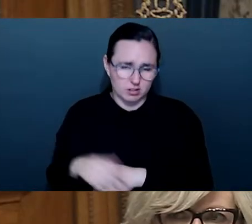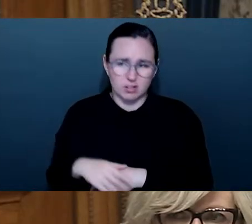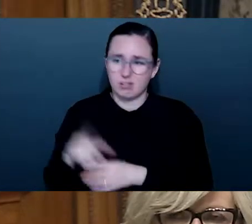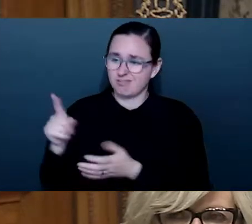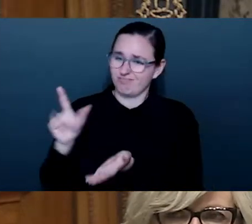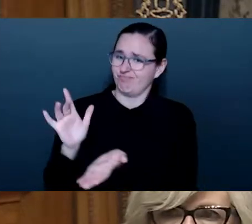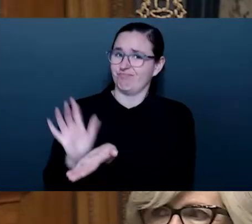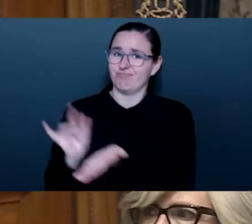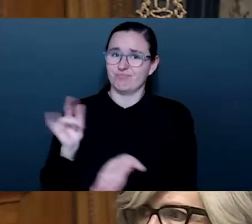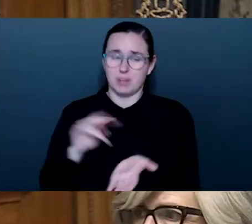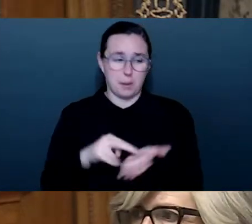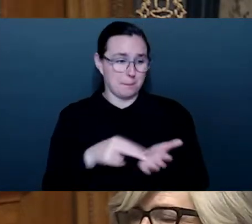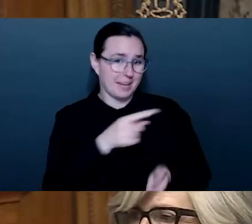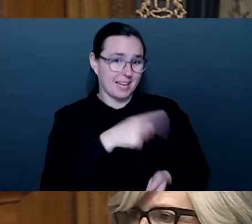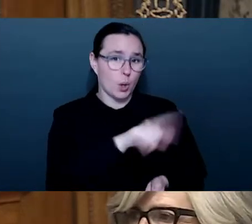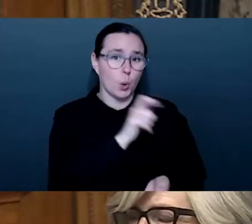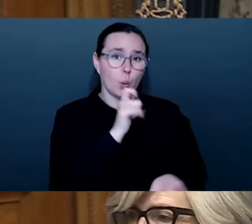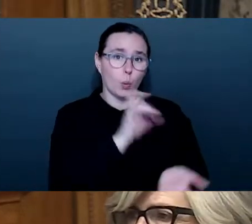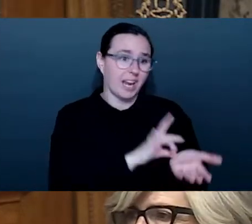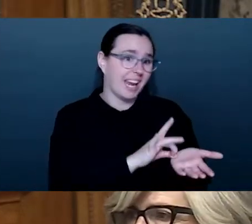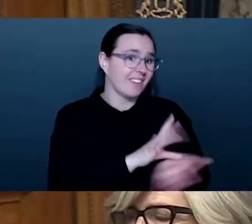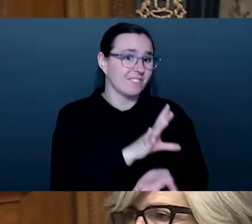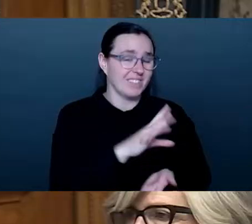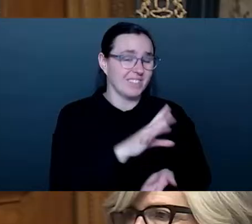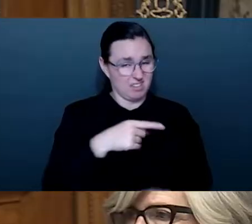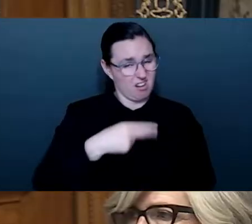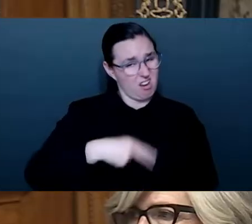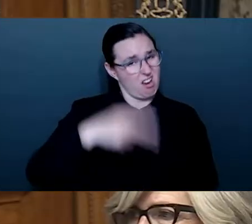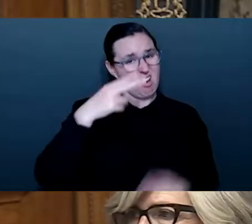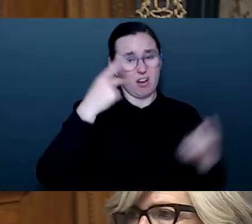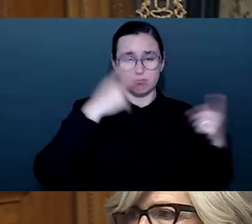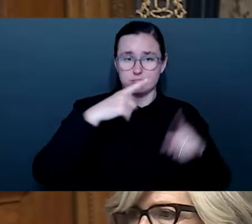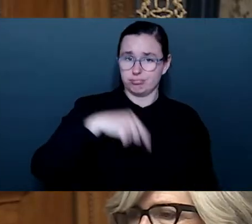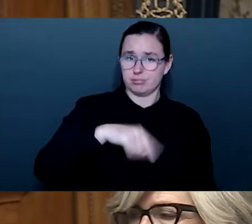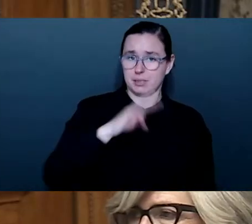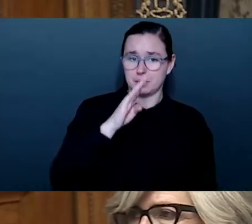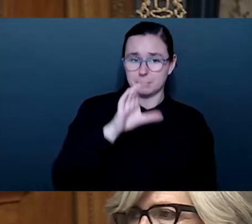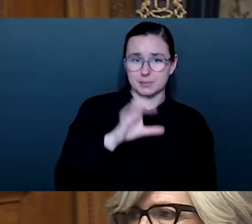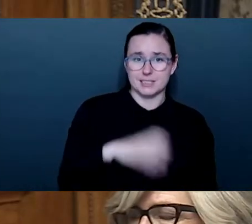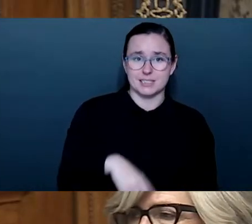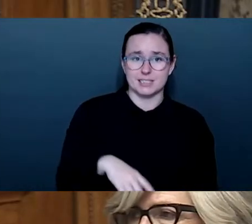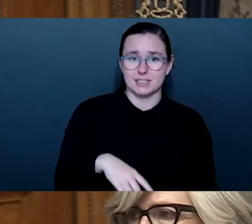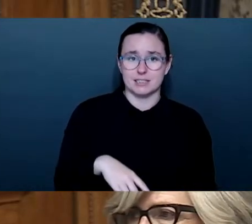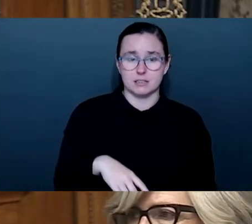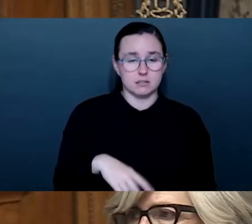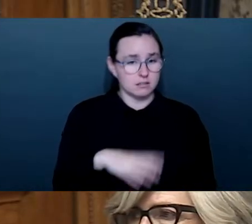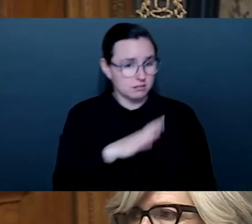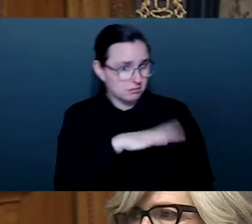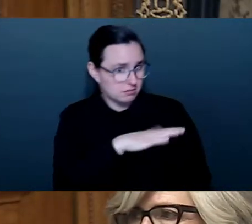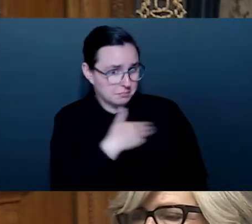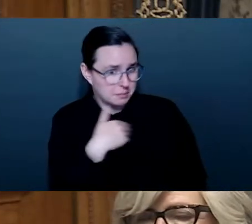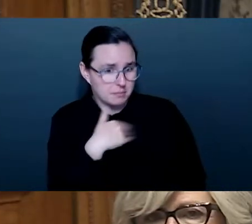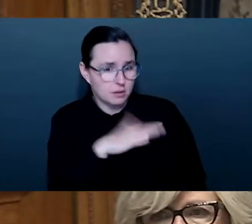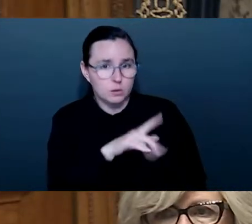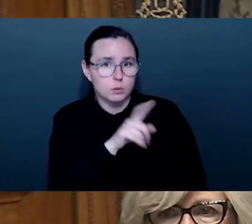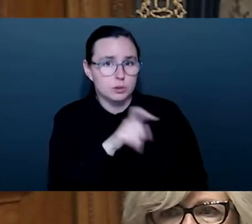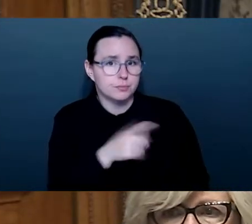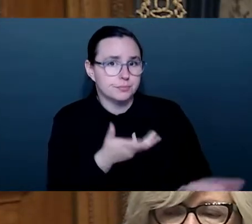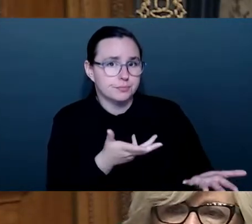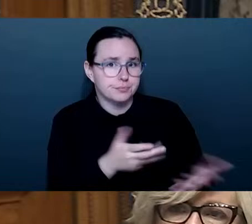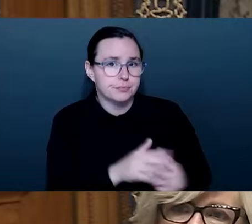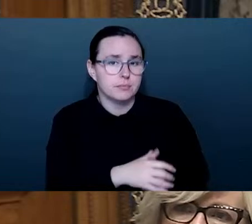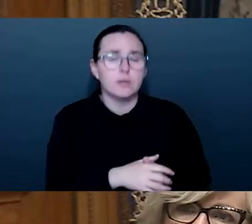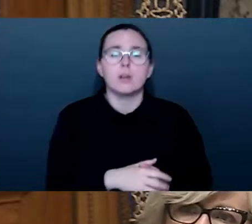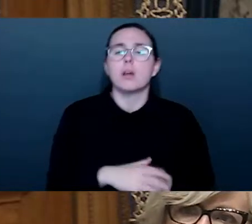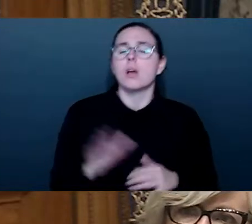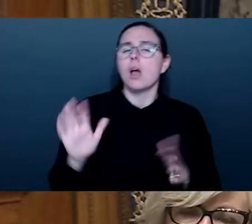financially incentivized to do it because rent is tied to the renter, not the unit, meaning they can increase rent as much